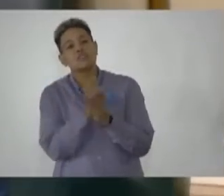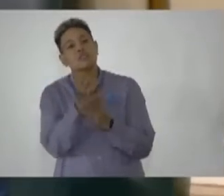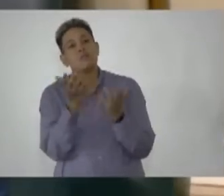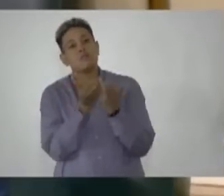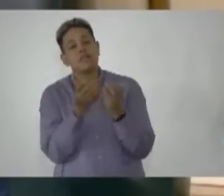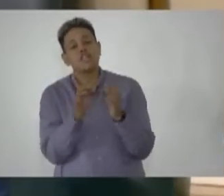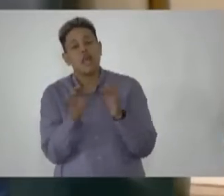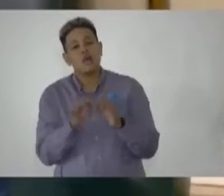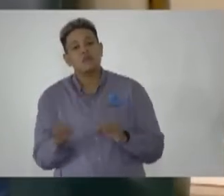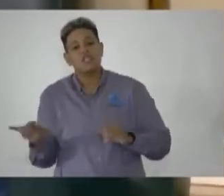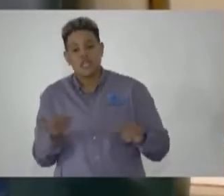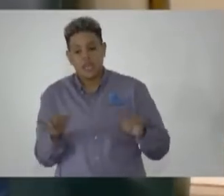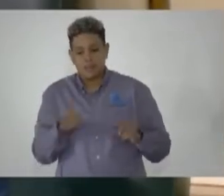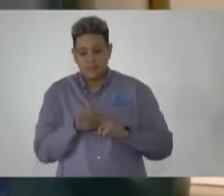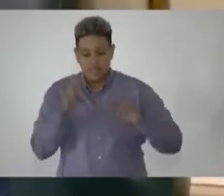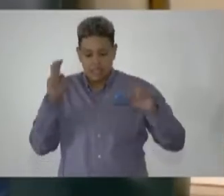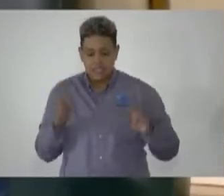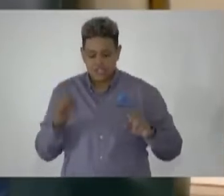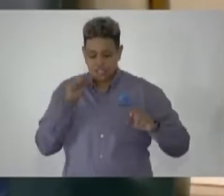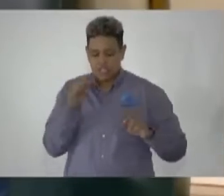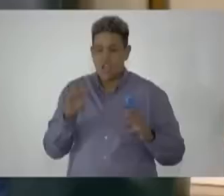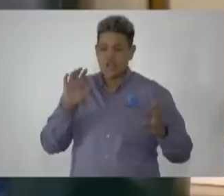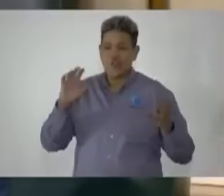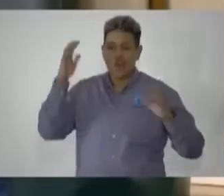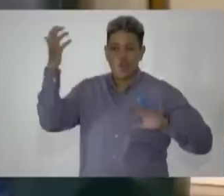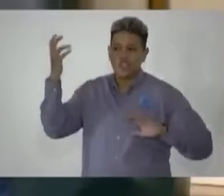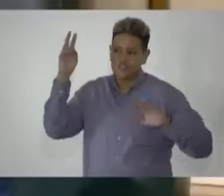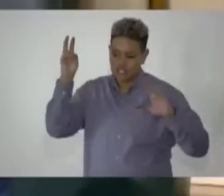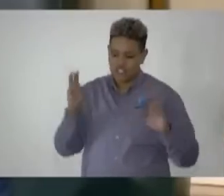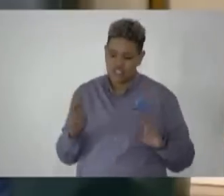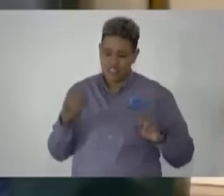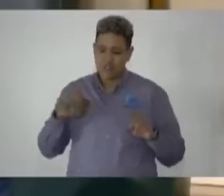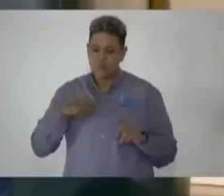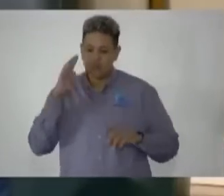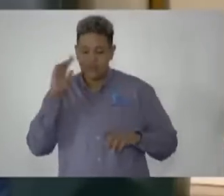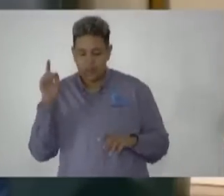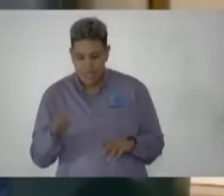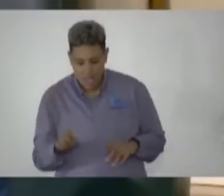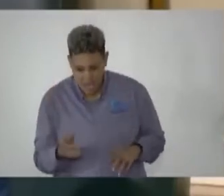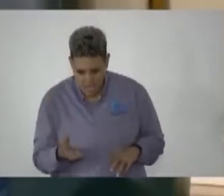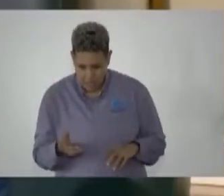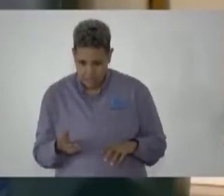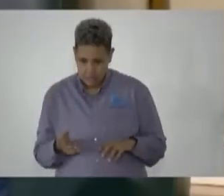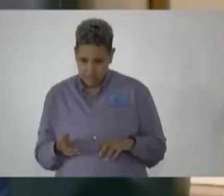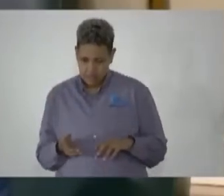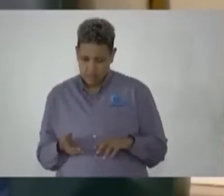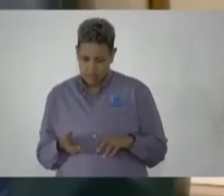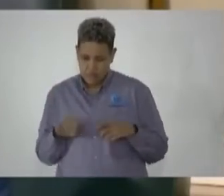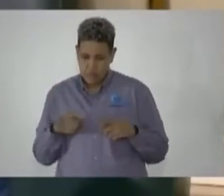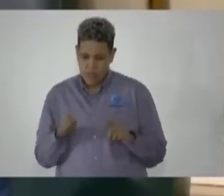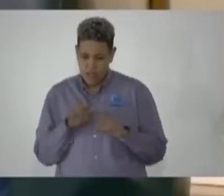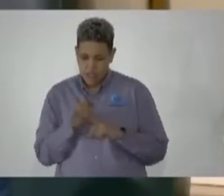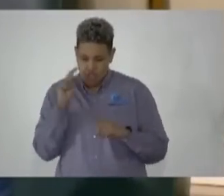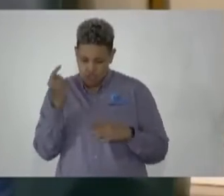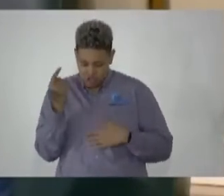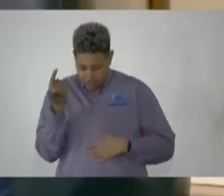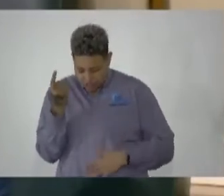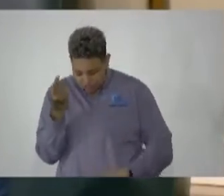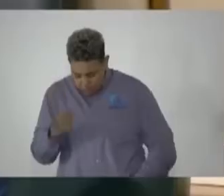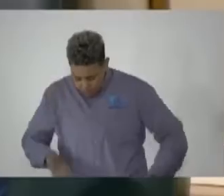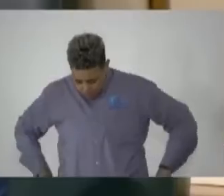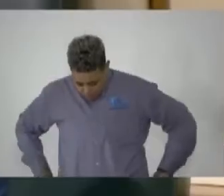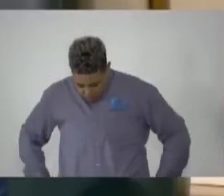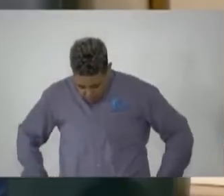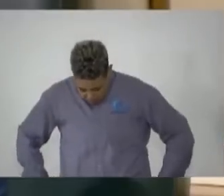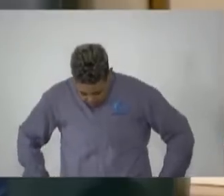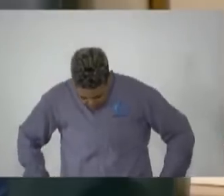language. The issues are not controversial, and we would ask that while the original